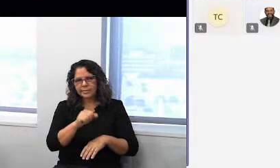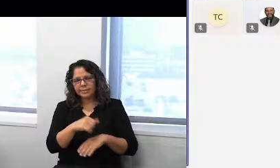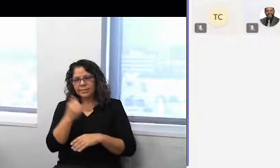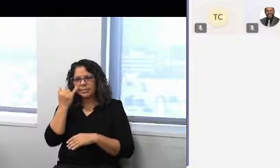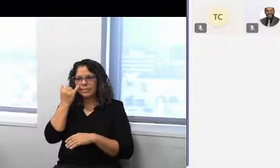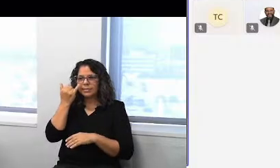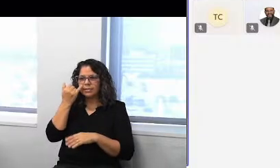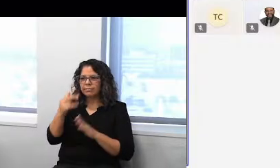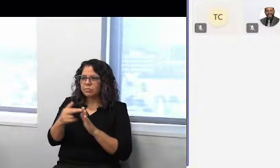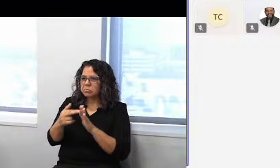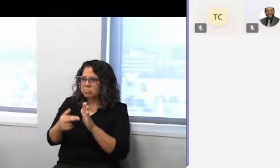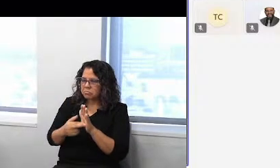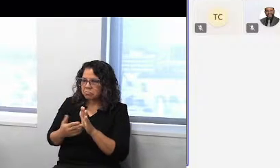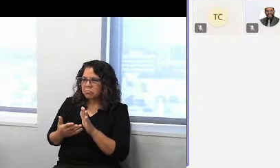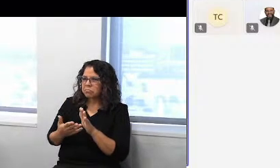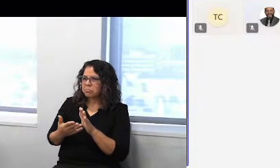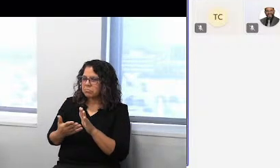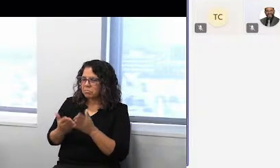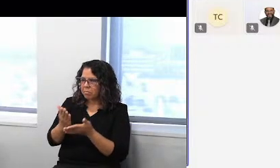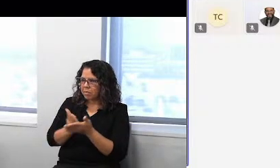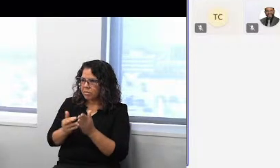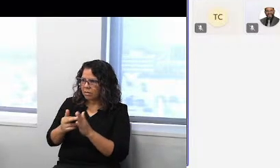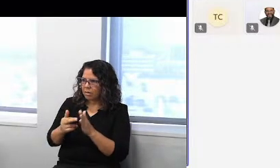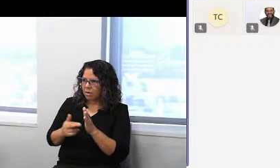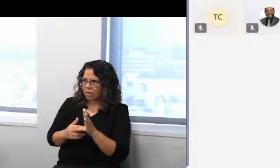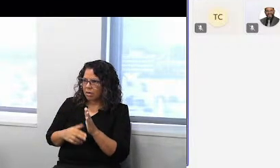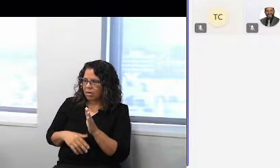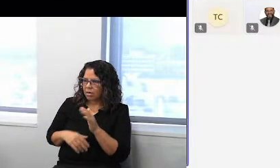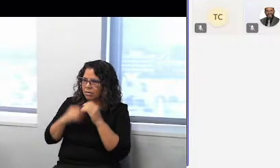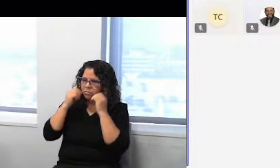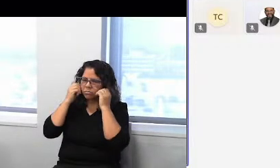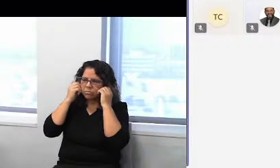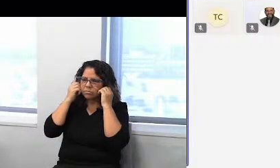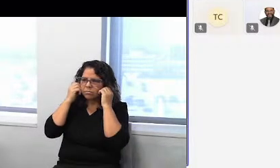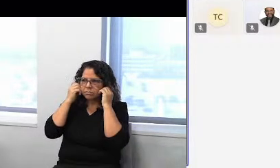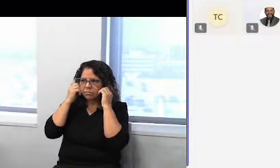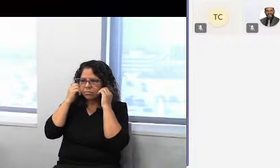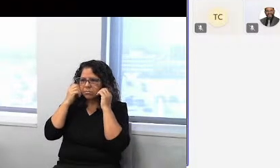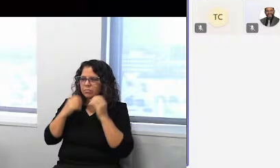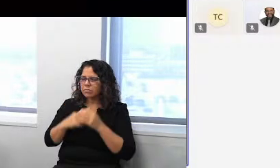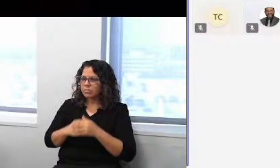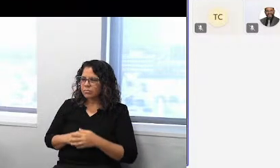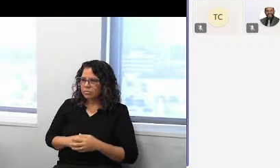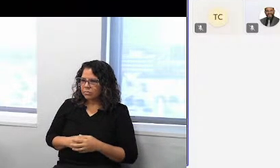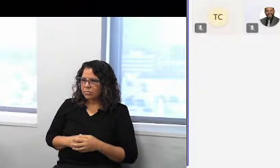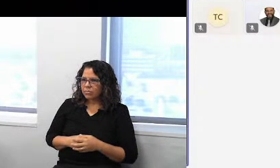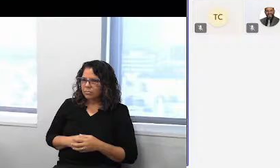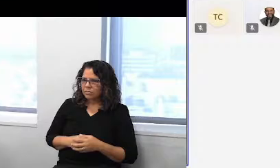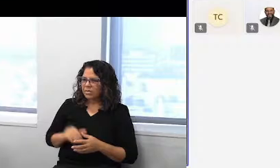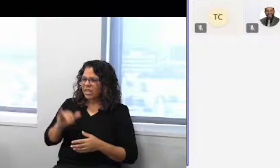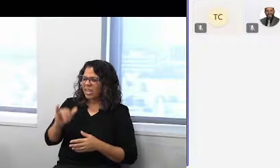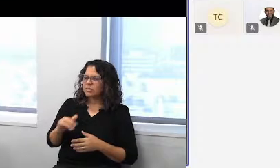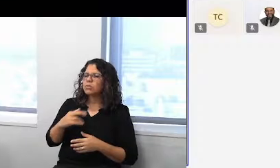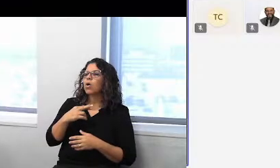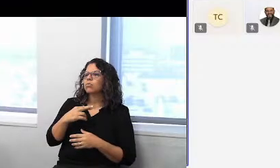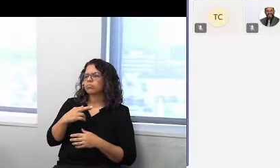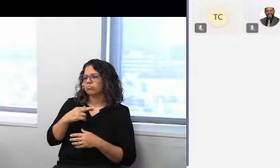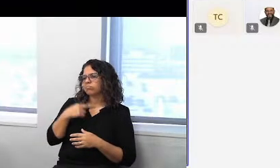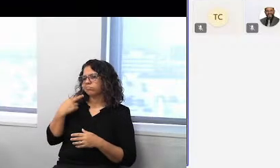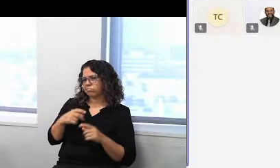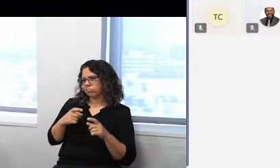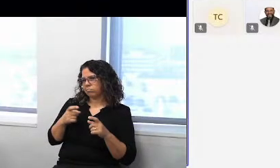their operational. That's an operational element, and that will be studied. Yes. It's a risk, business risk.